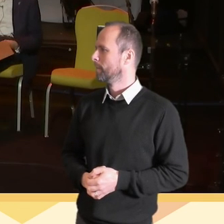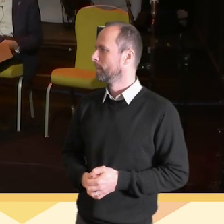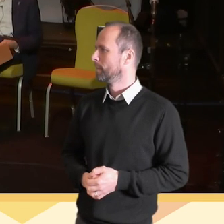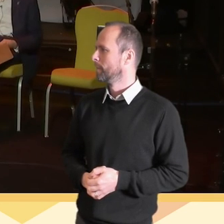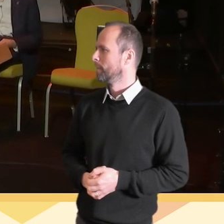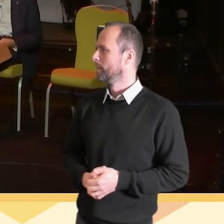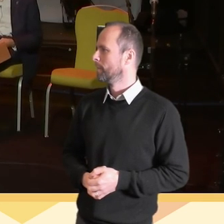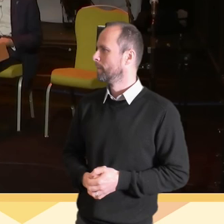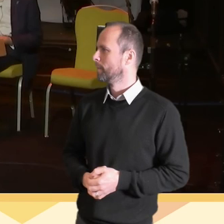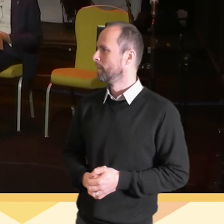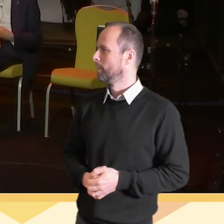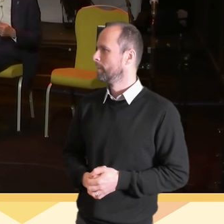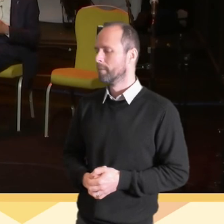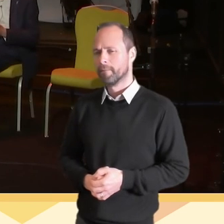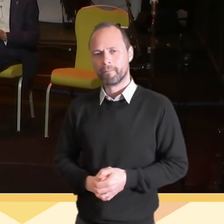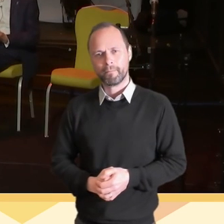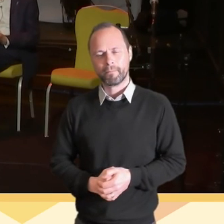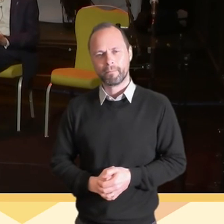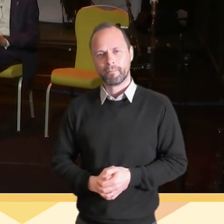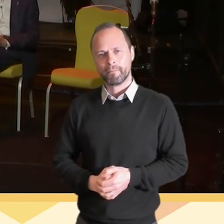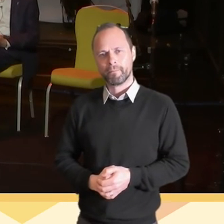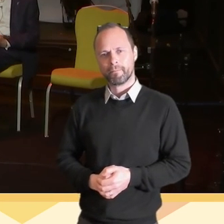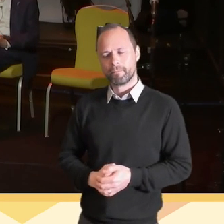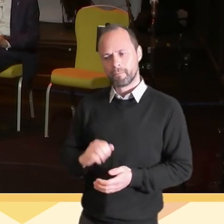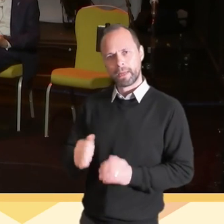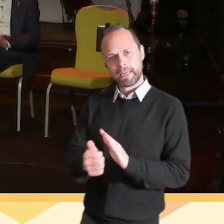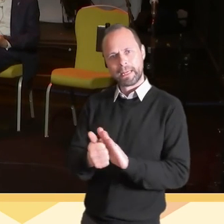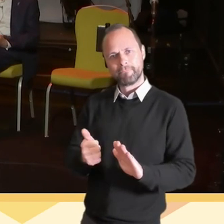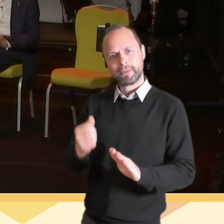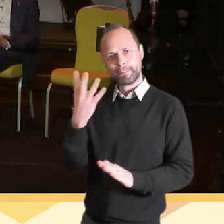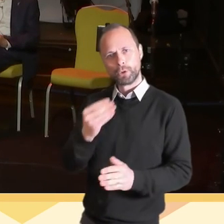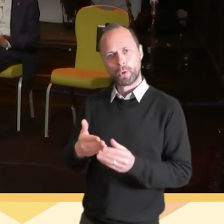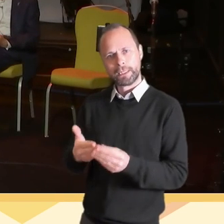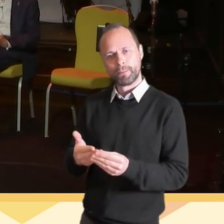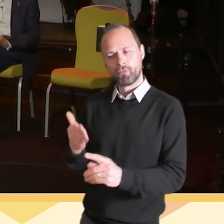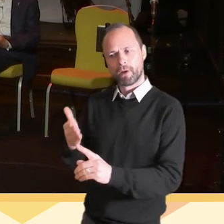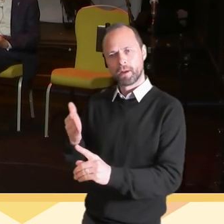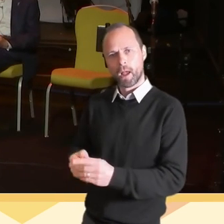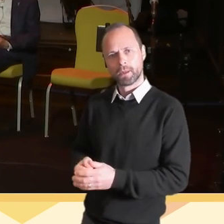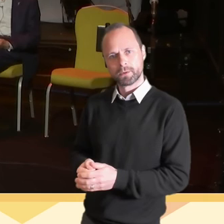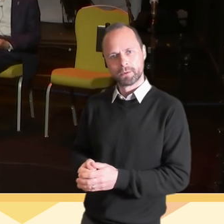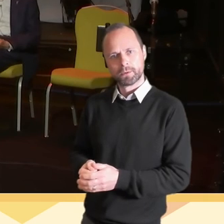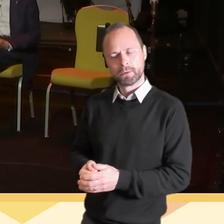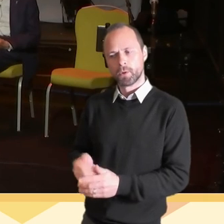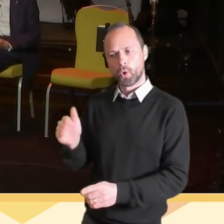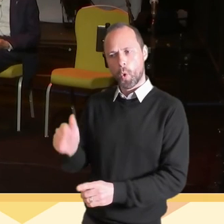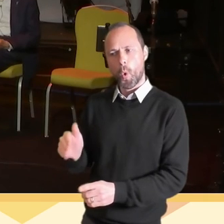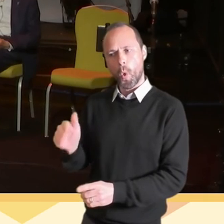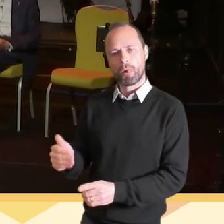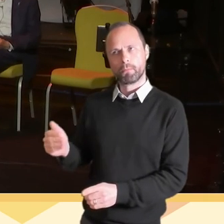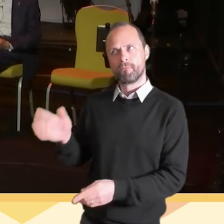Hayley, your gifts and spiritual leadership have been recognised amongst us, and we are calling you to serve us as our